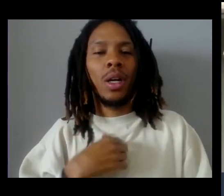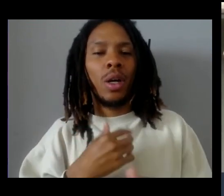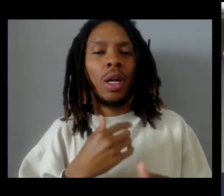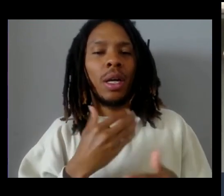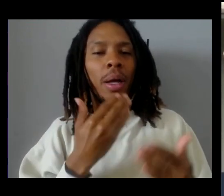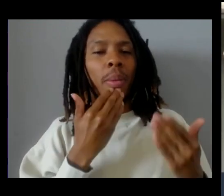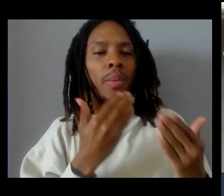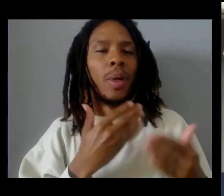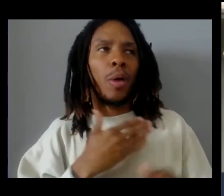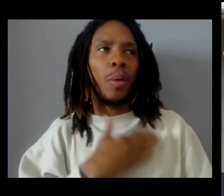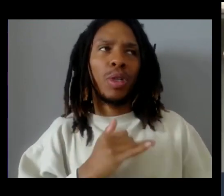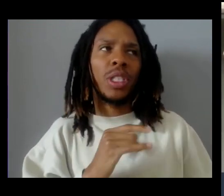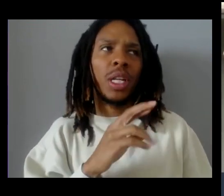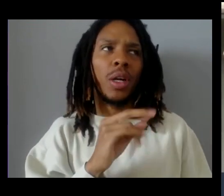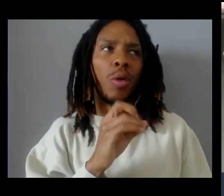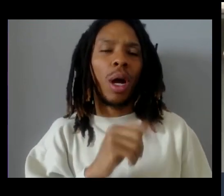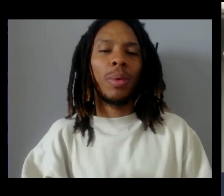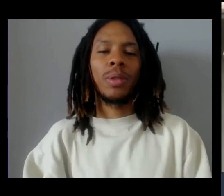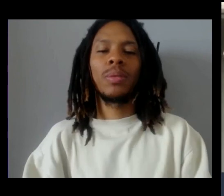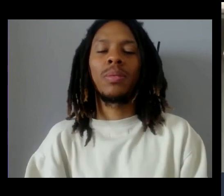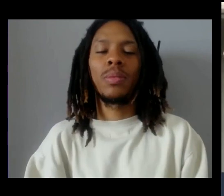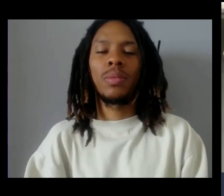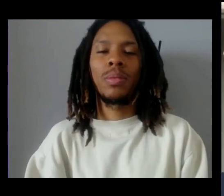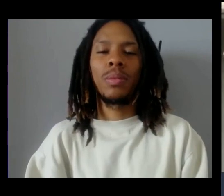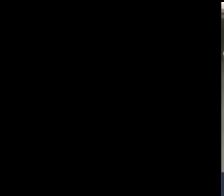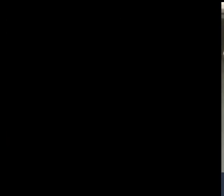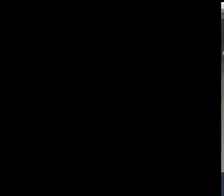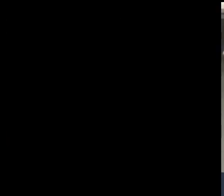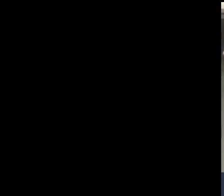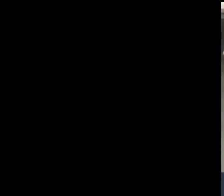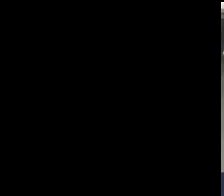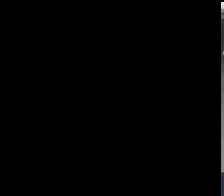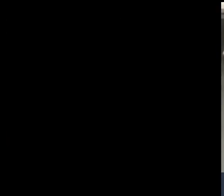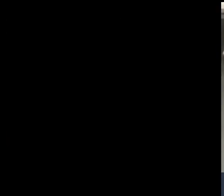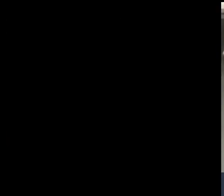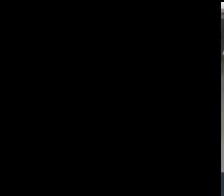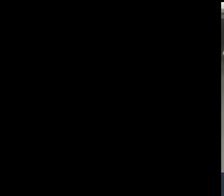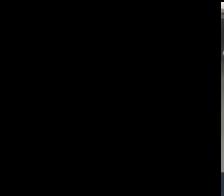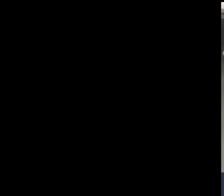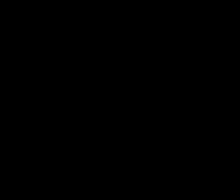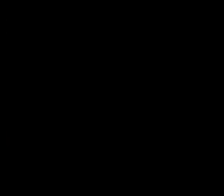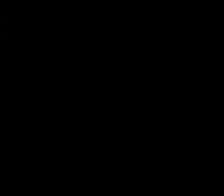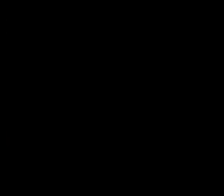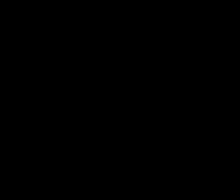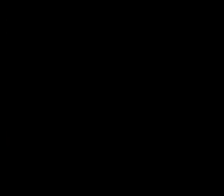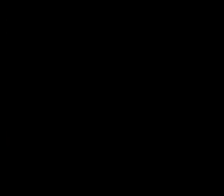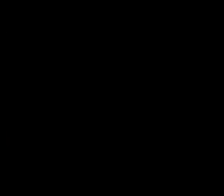Take care, everybody. Thanks for joining us on AWS On Air.